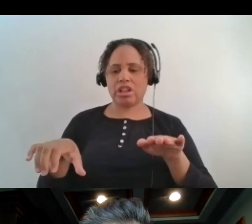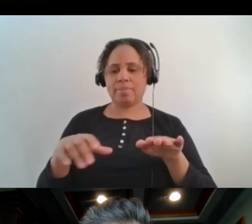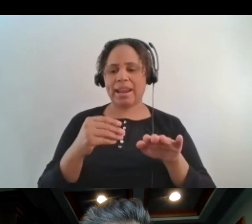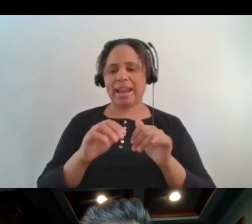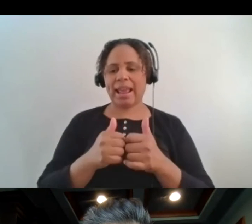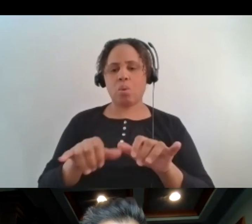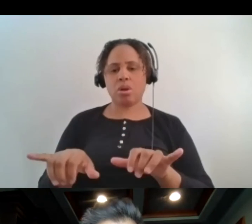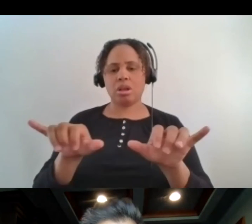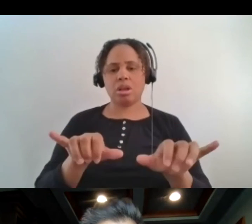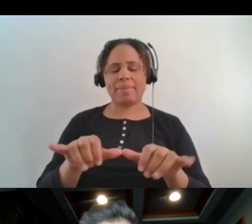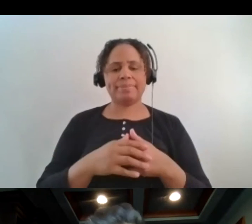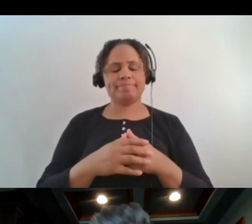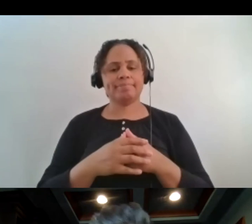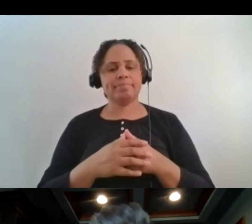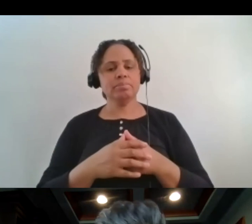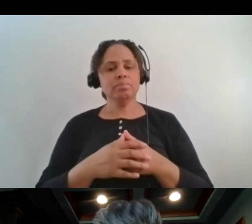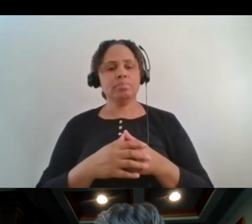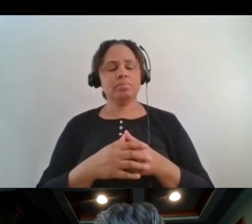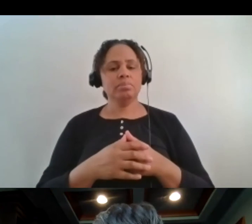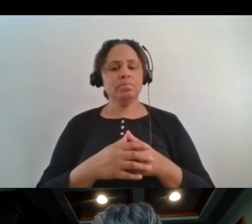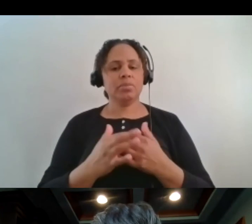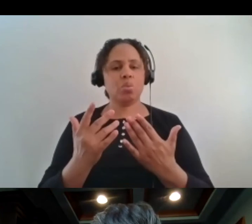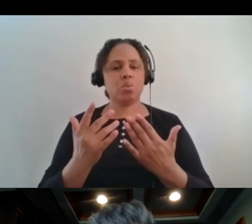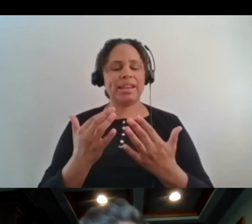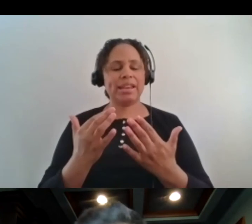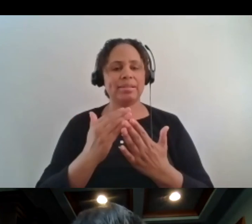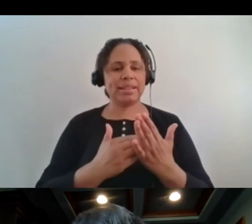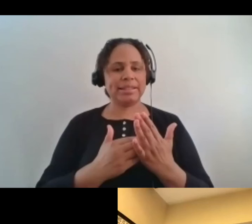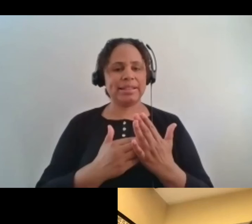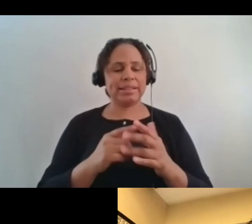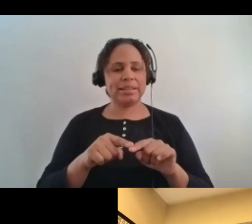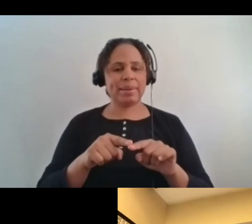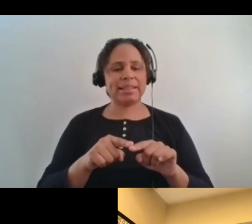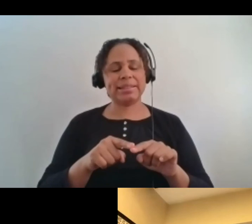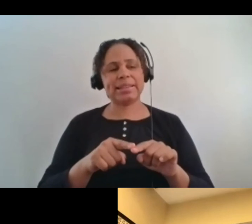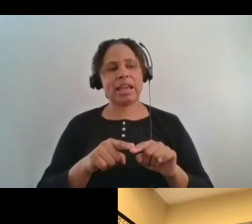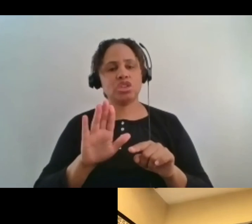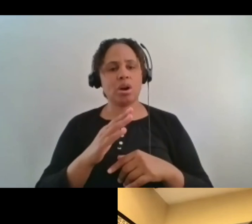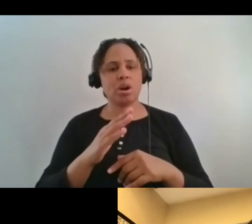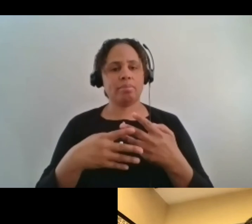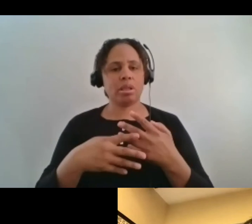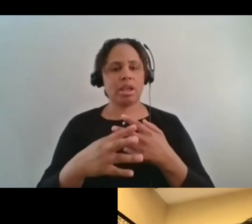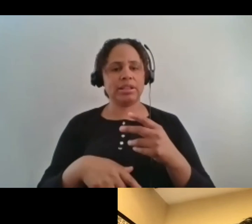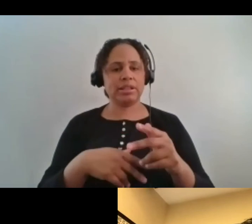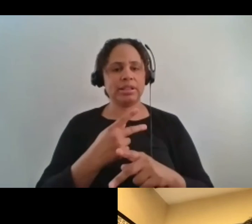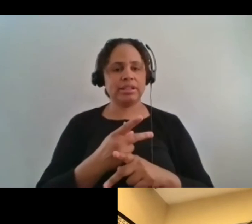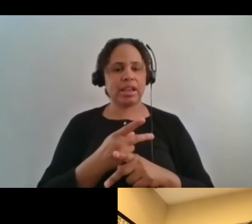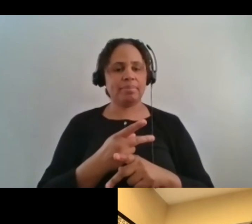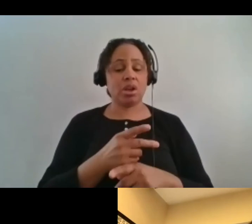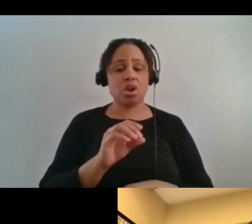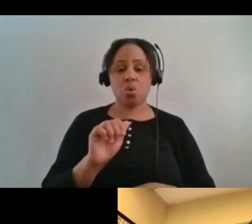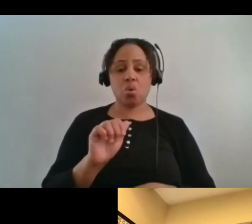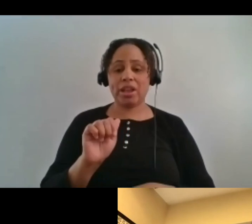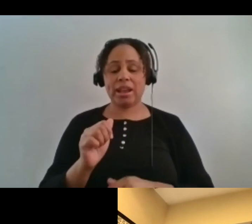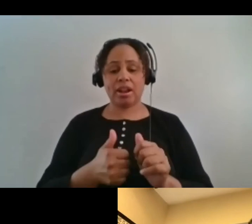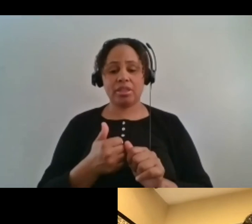So the wait list depends on your blood type. O and A are the most common blood types. So those have typically a little bit longer wait time, can be